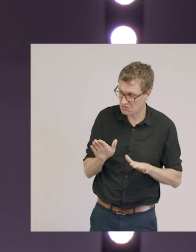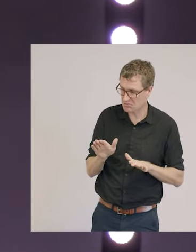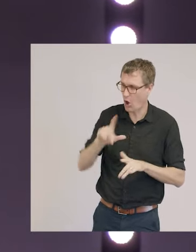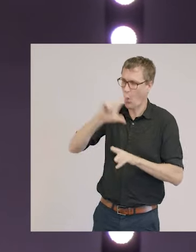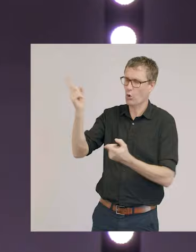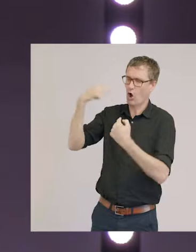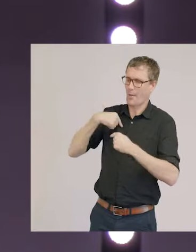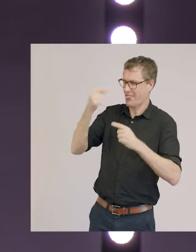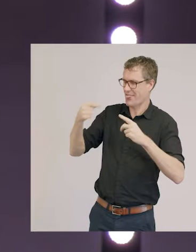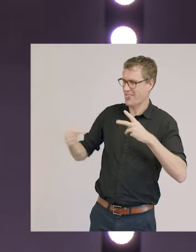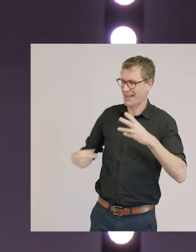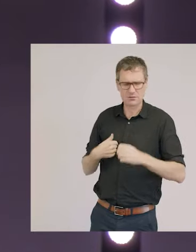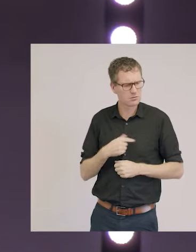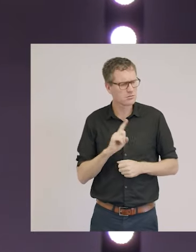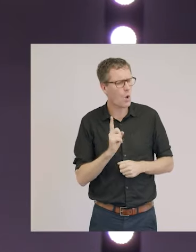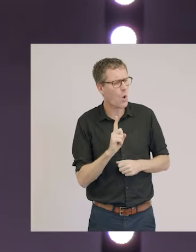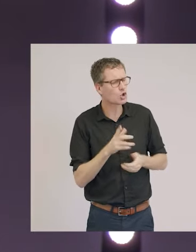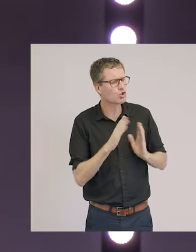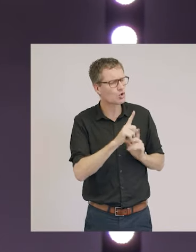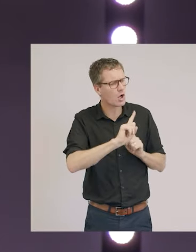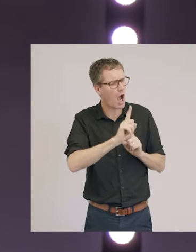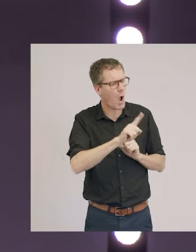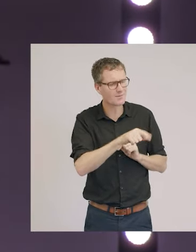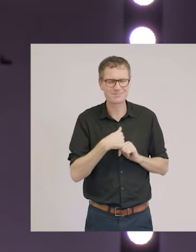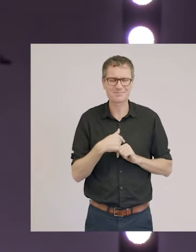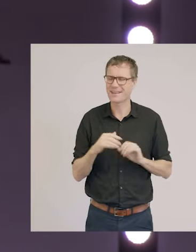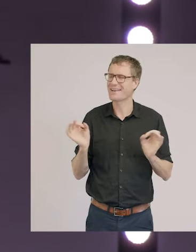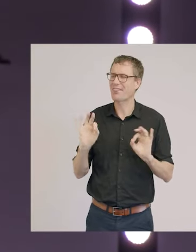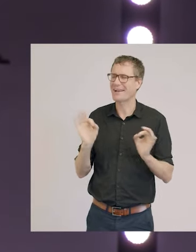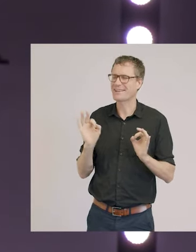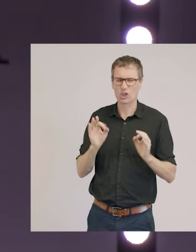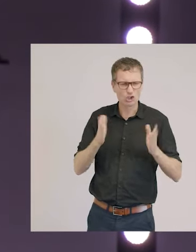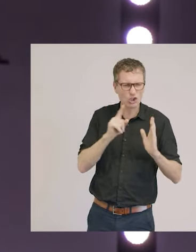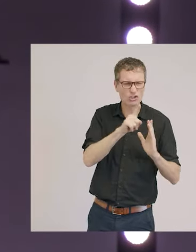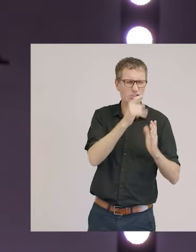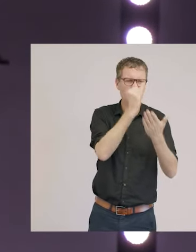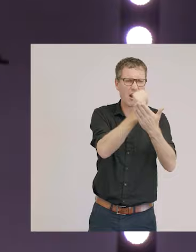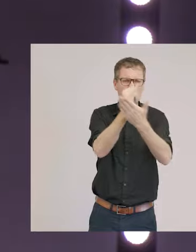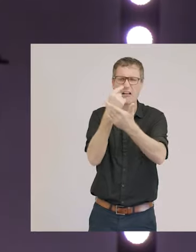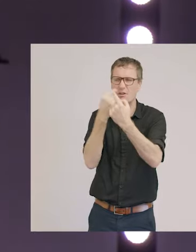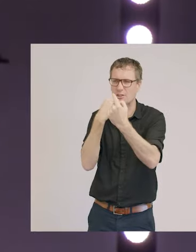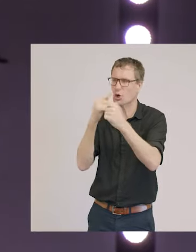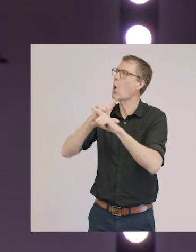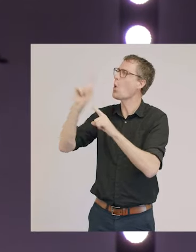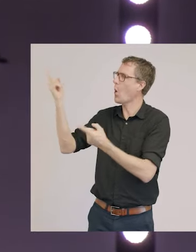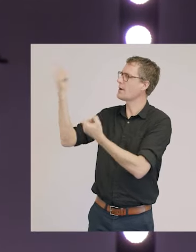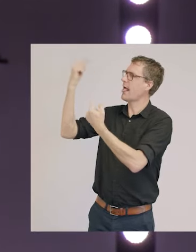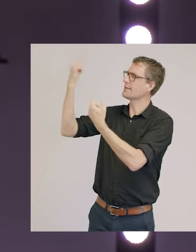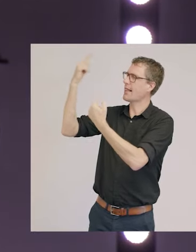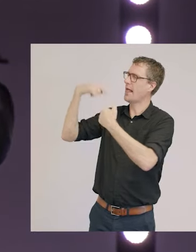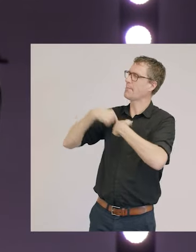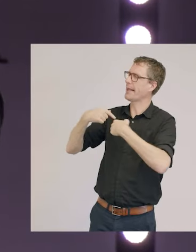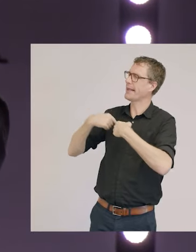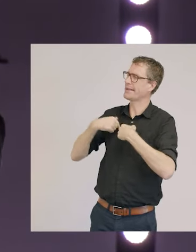oh, the Lord's told me blah, blah, blah, blah, blah. And there's something in my spirit. Ooh. And so I say, what church do you go to? Oh, I don't go to